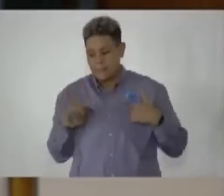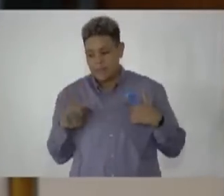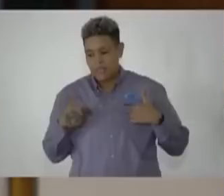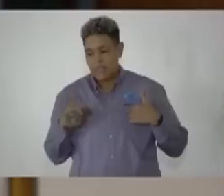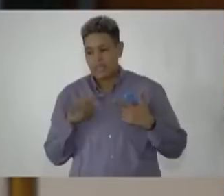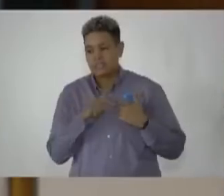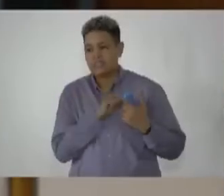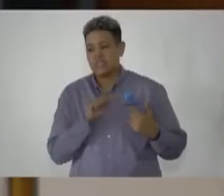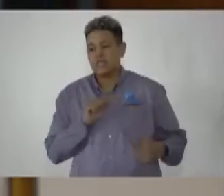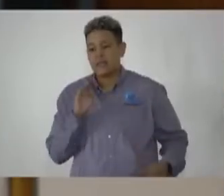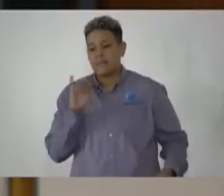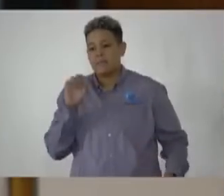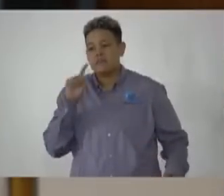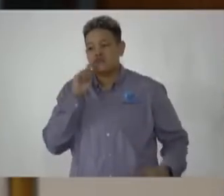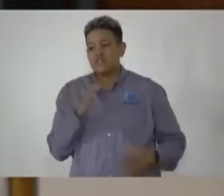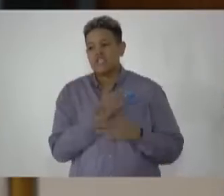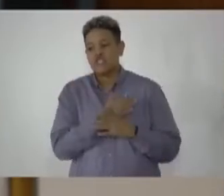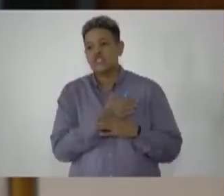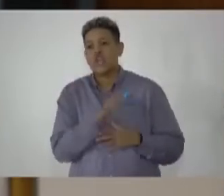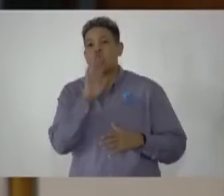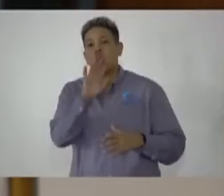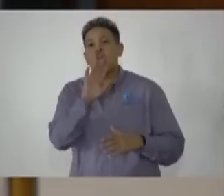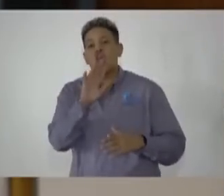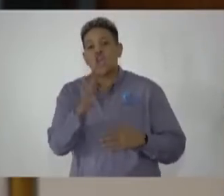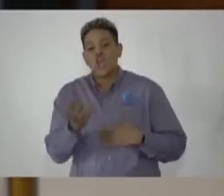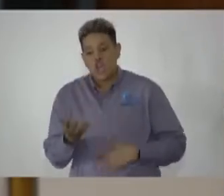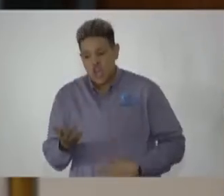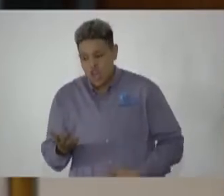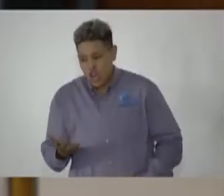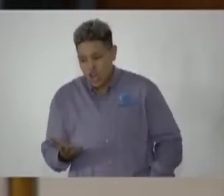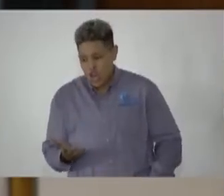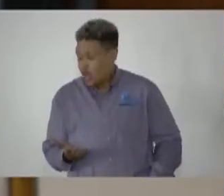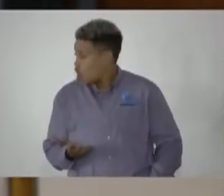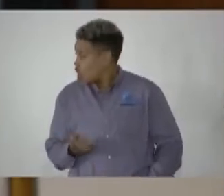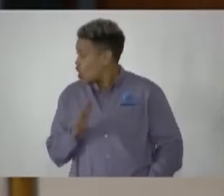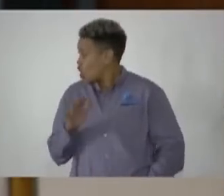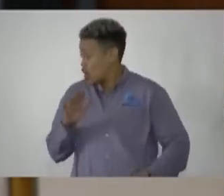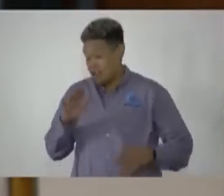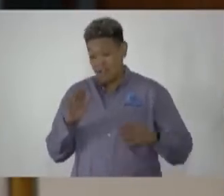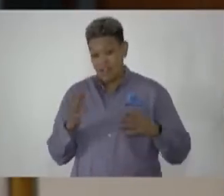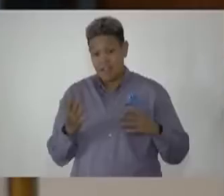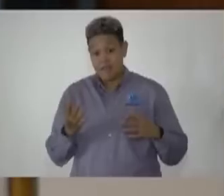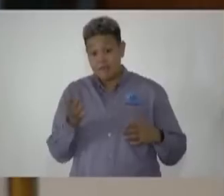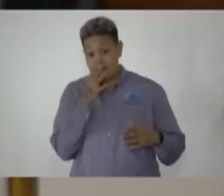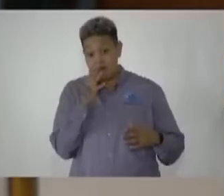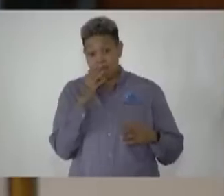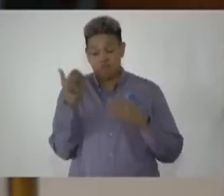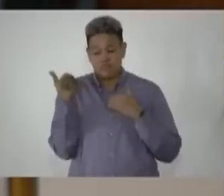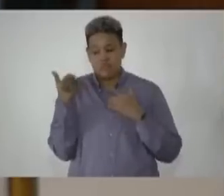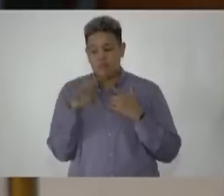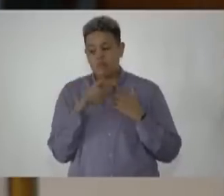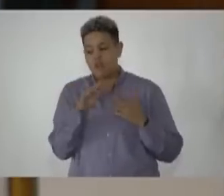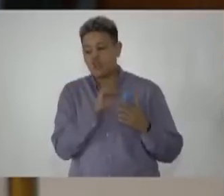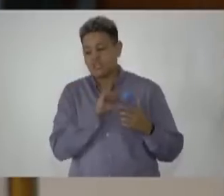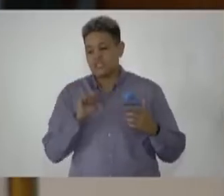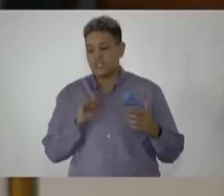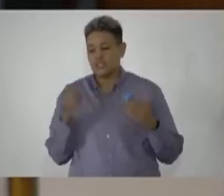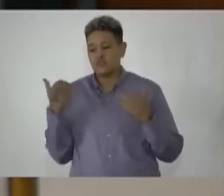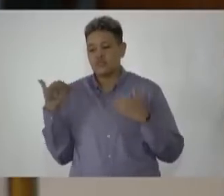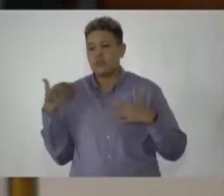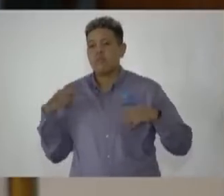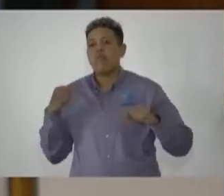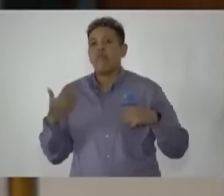as Senator Fraser-Binns shared her juggling her motherly duties and her senatorial